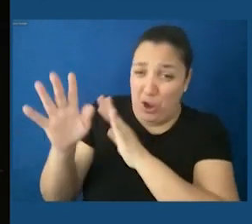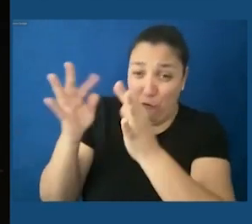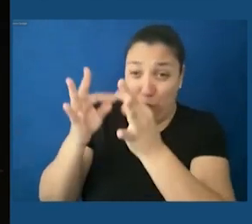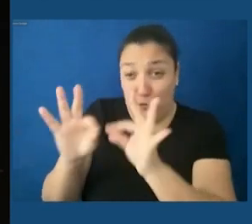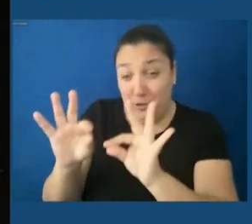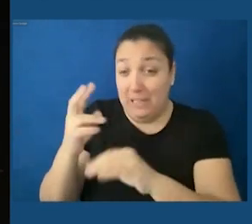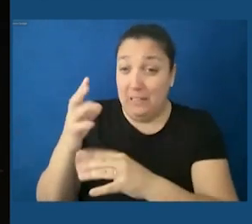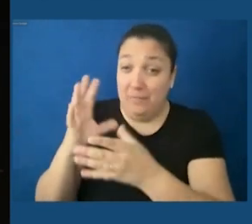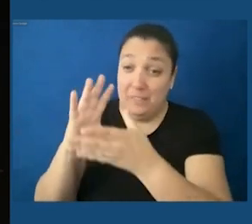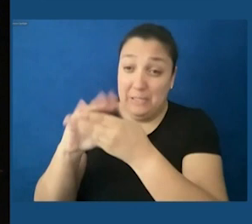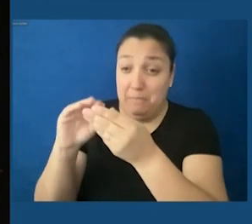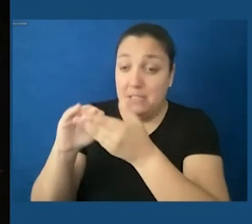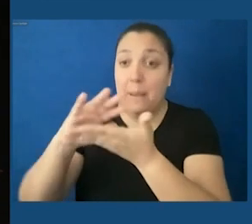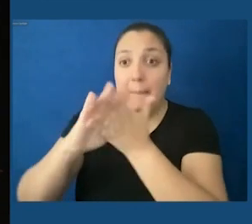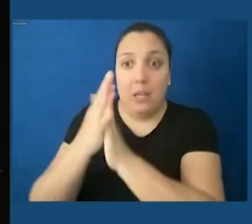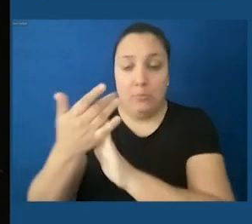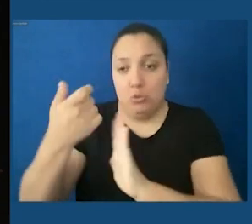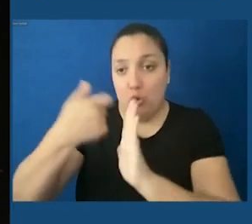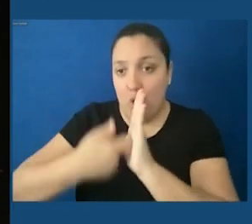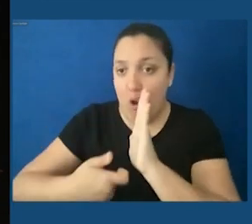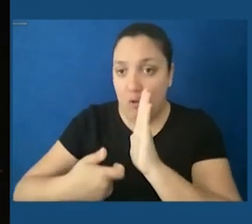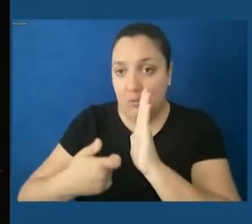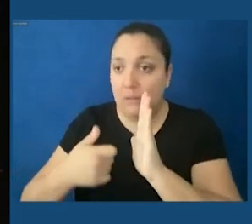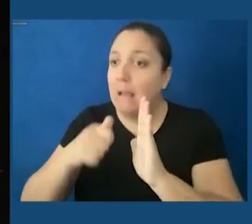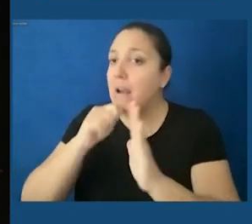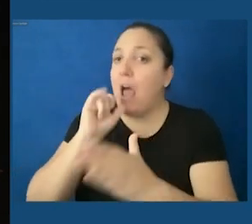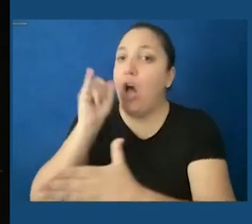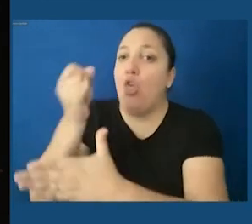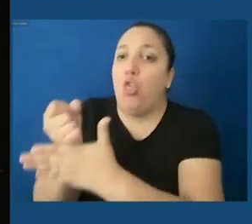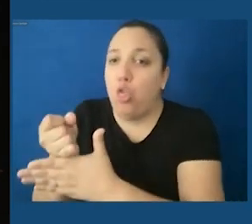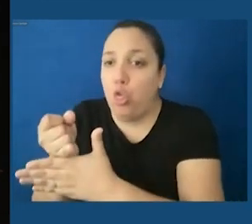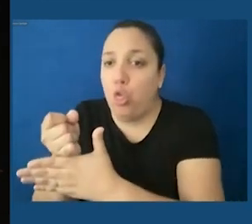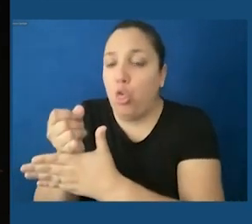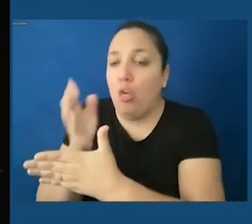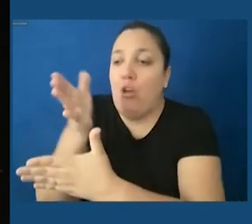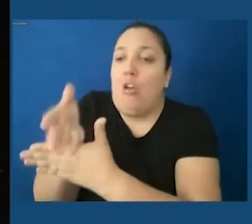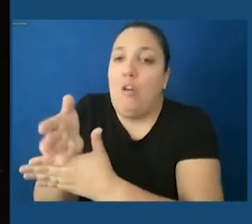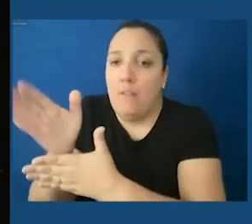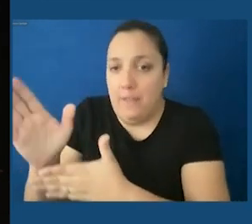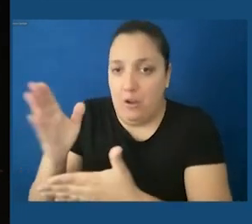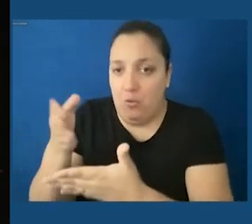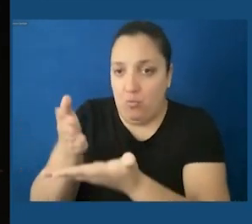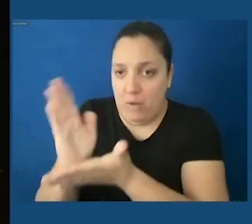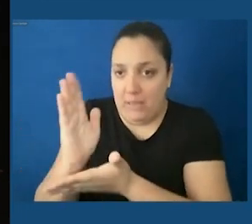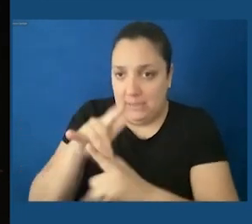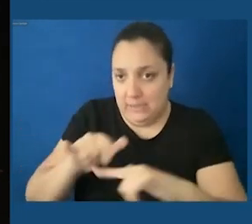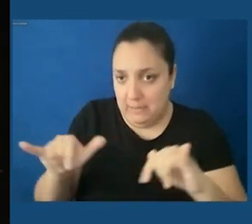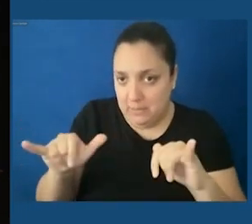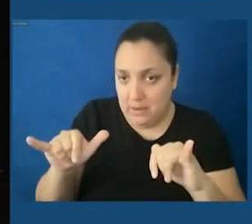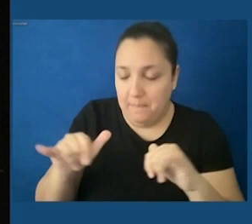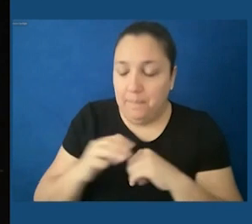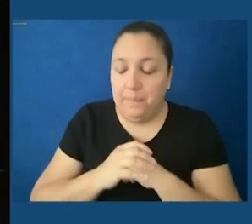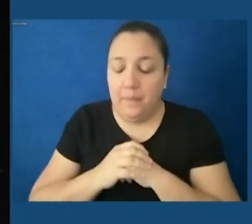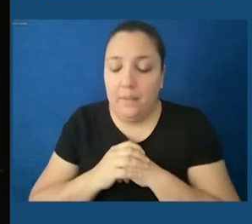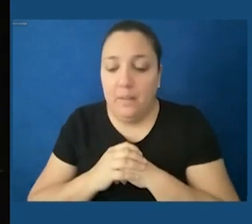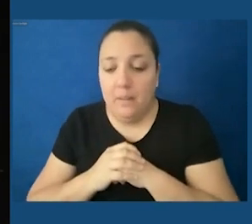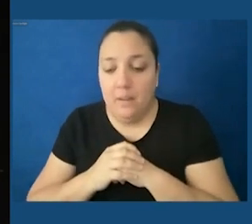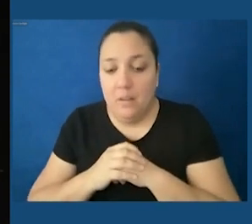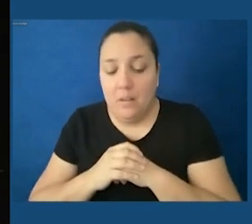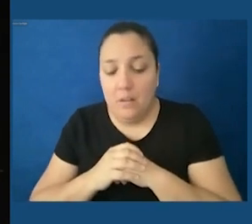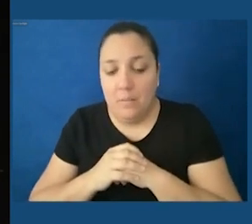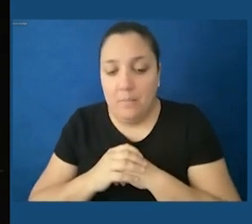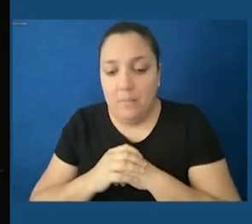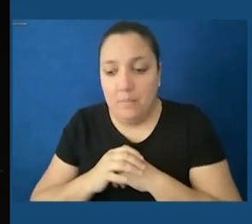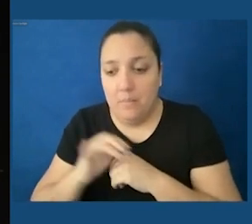have a cost without infringing their free speech rights? Scenarios about how do you deal with leaflets being put on lawns or